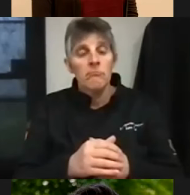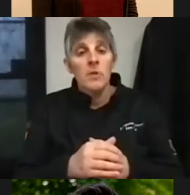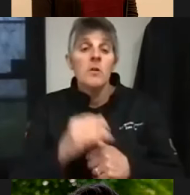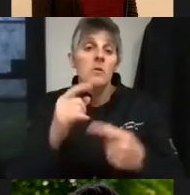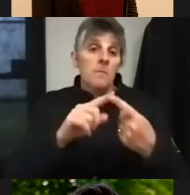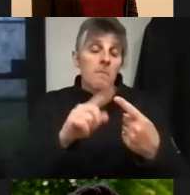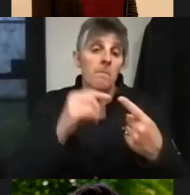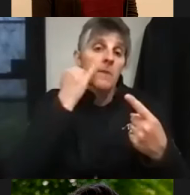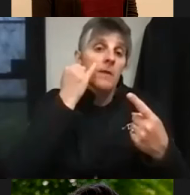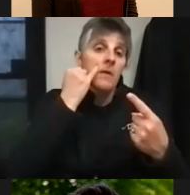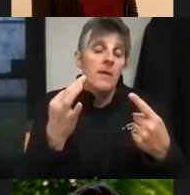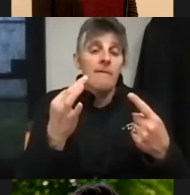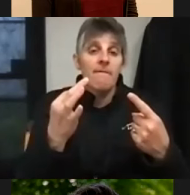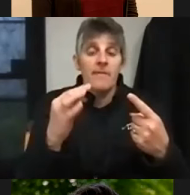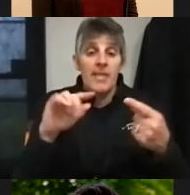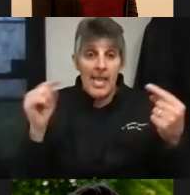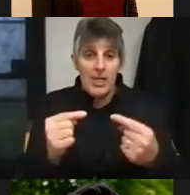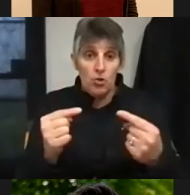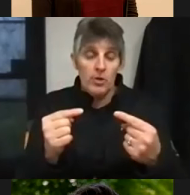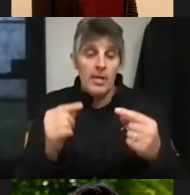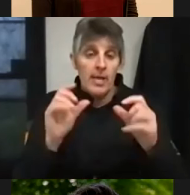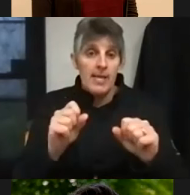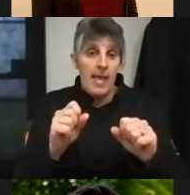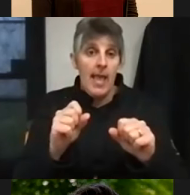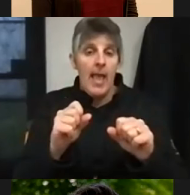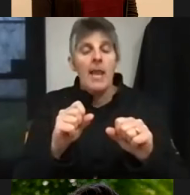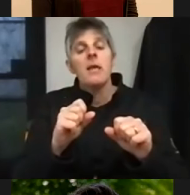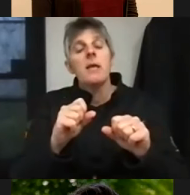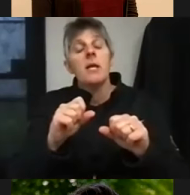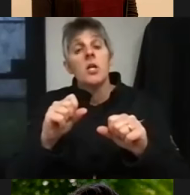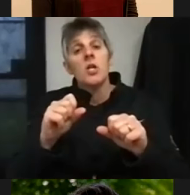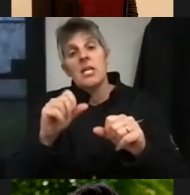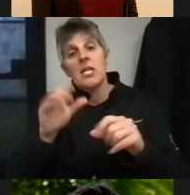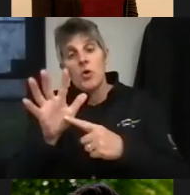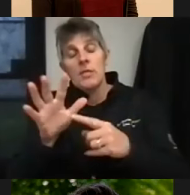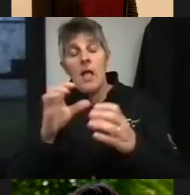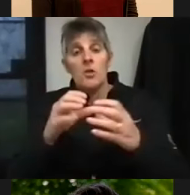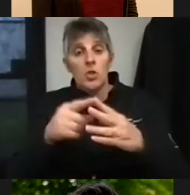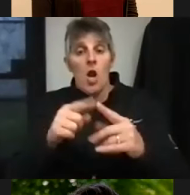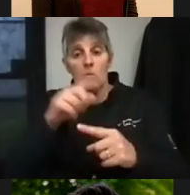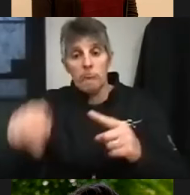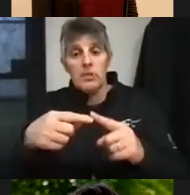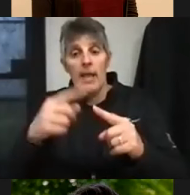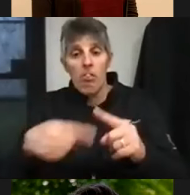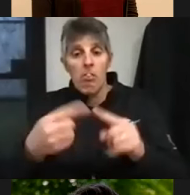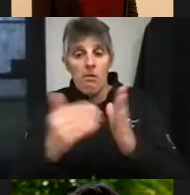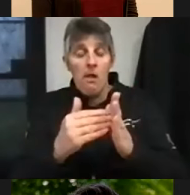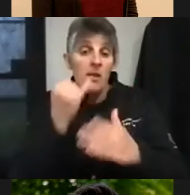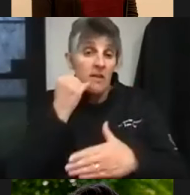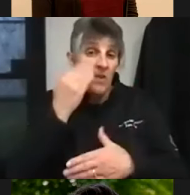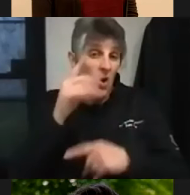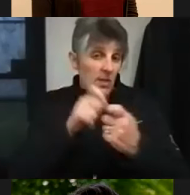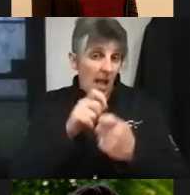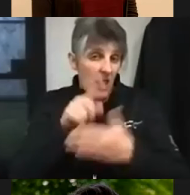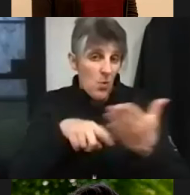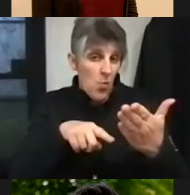the retinal injury can active mirror cells to re-enter cell cycle, if we know exactly what